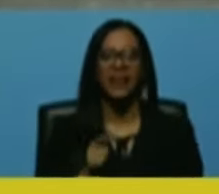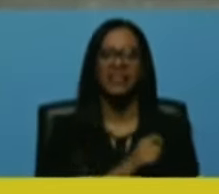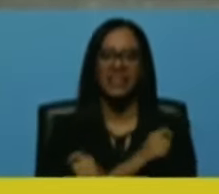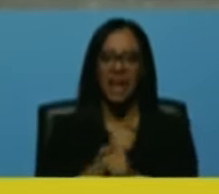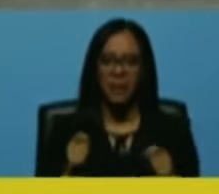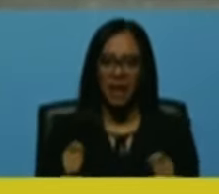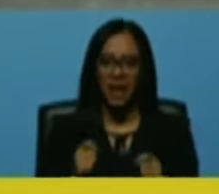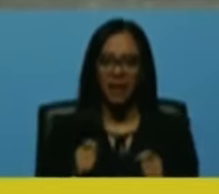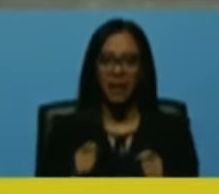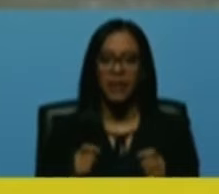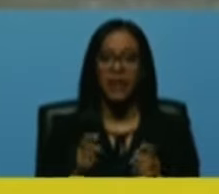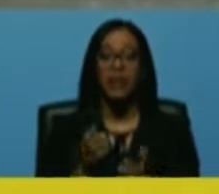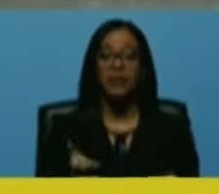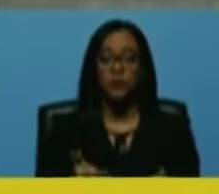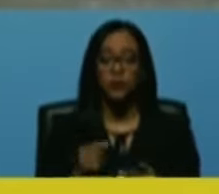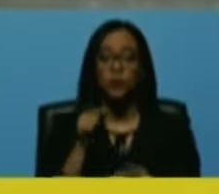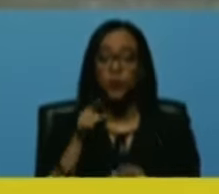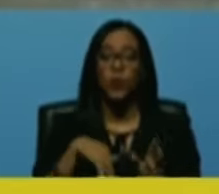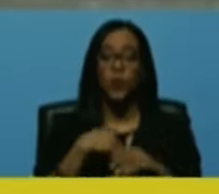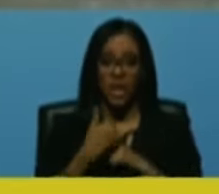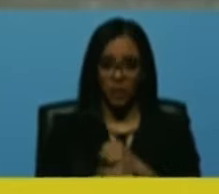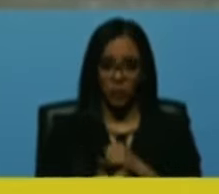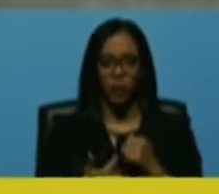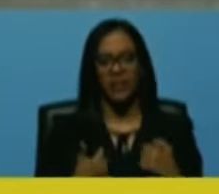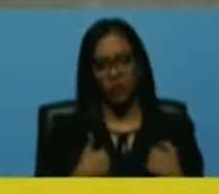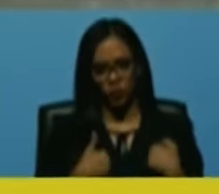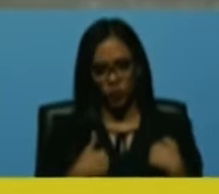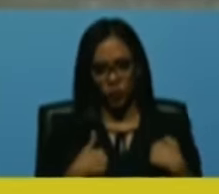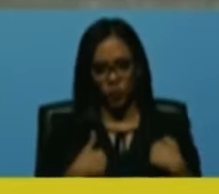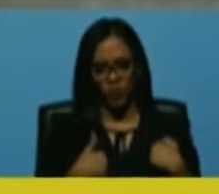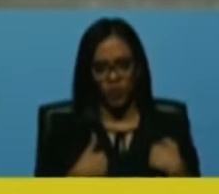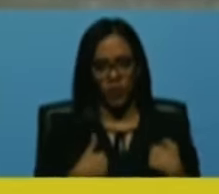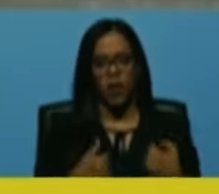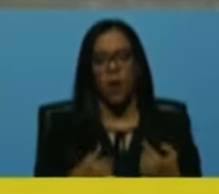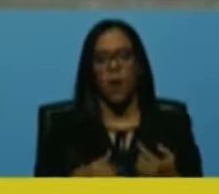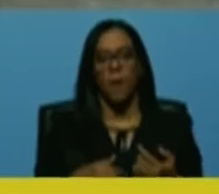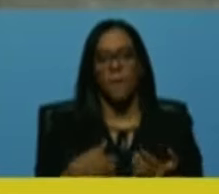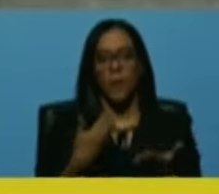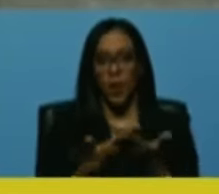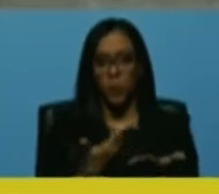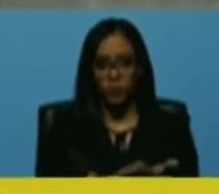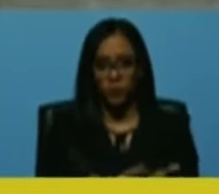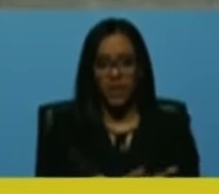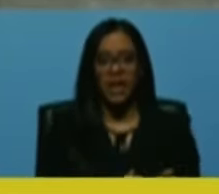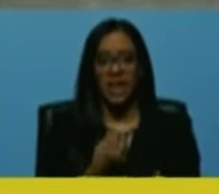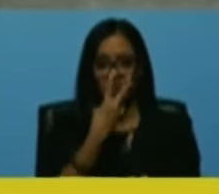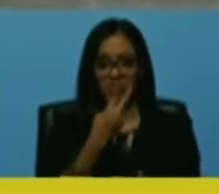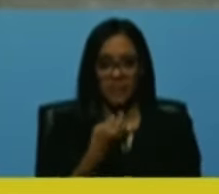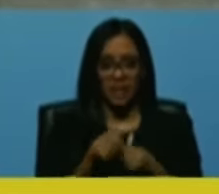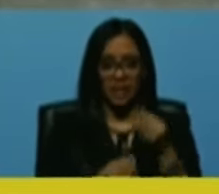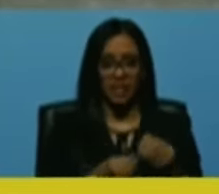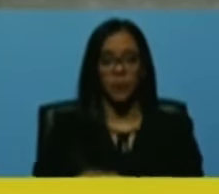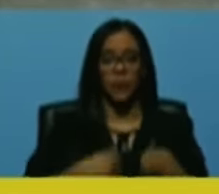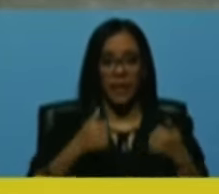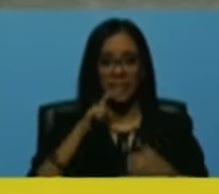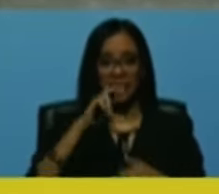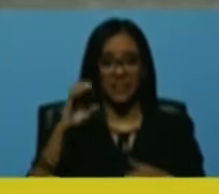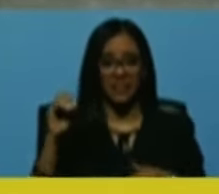now complete their project, but I proposed in the pilgrimage that I did for more than 300